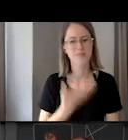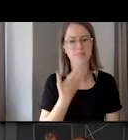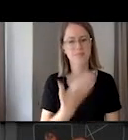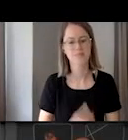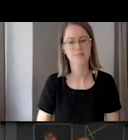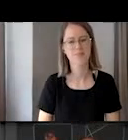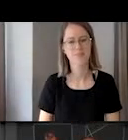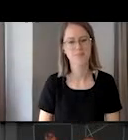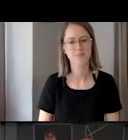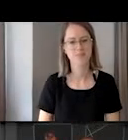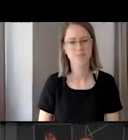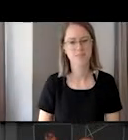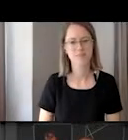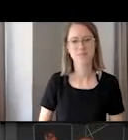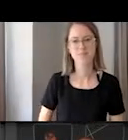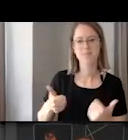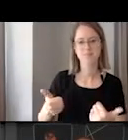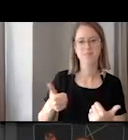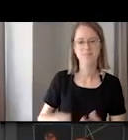That's great, David.